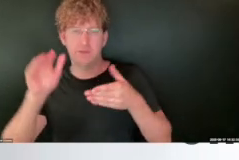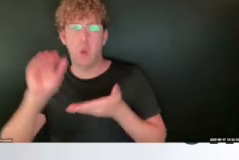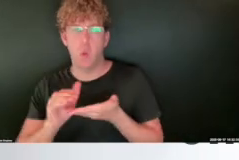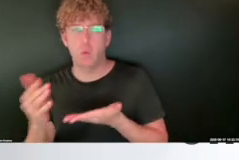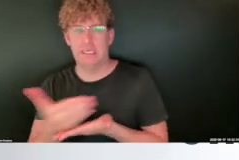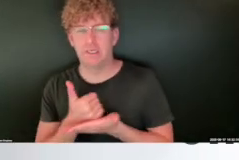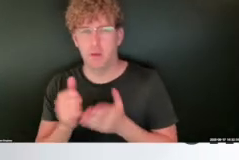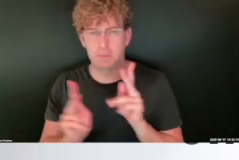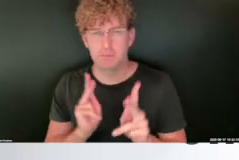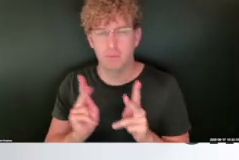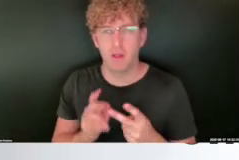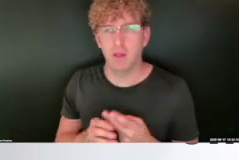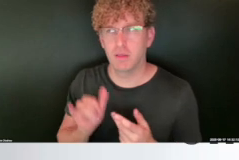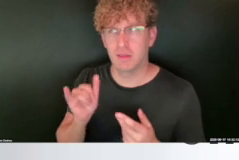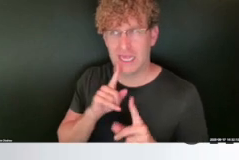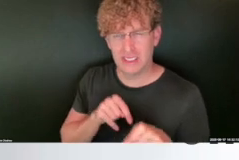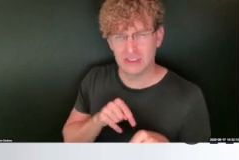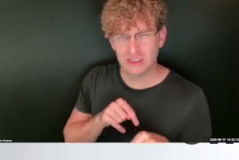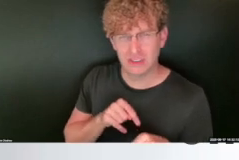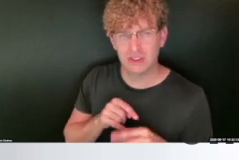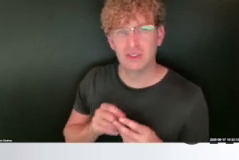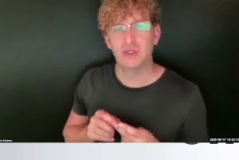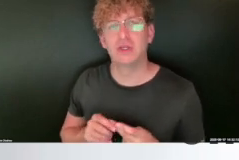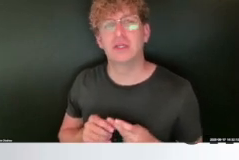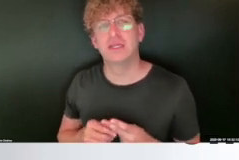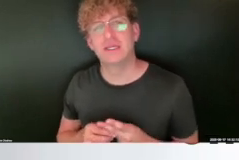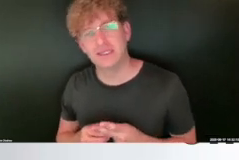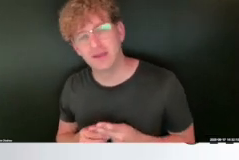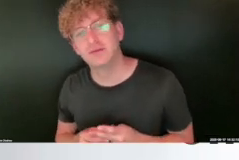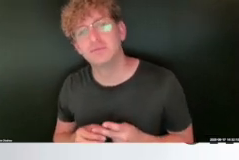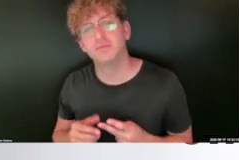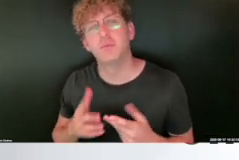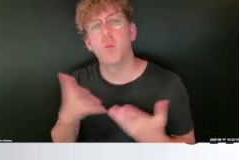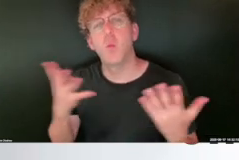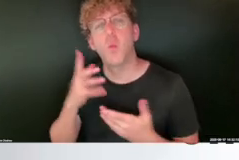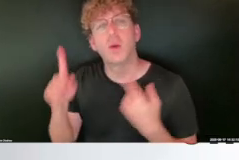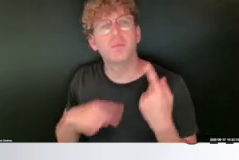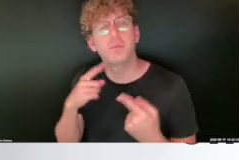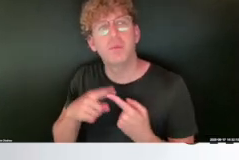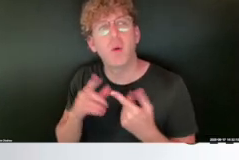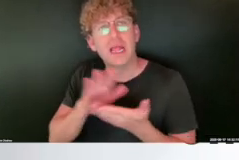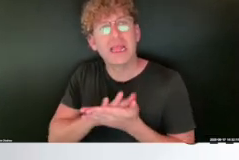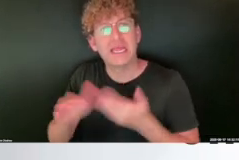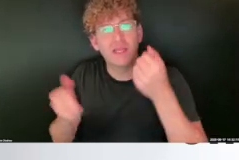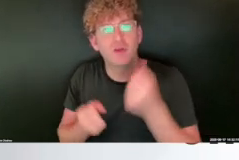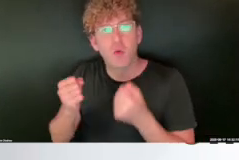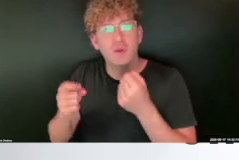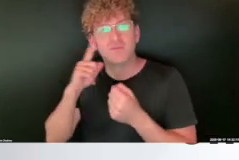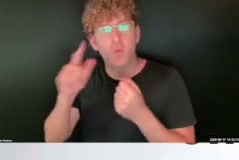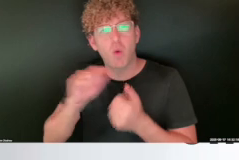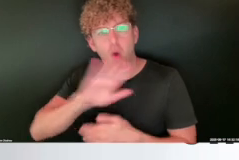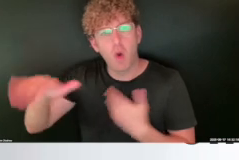Does that answer the question? So that's the DCAP, but but that's the DCAP. What about the Clean Cars for All, especially with